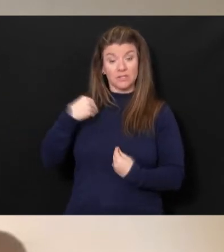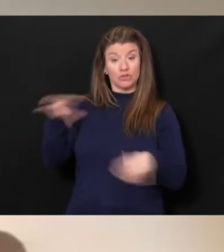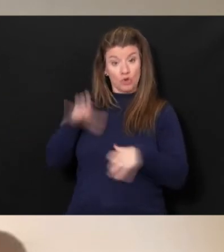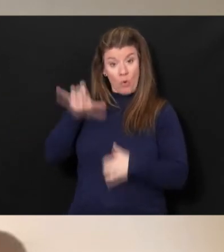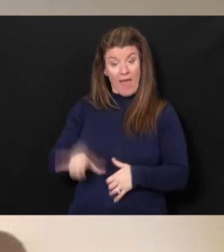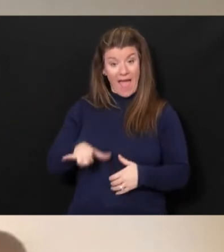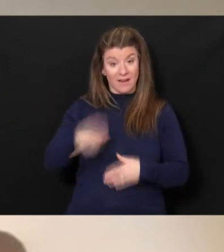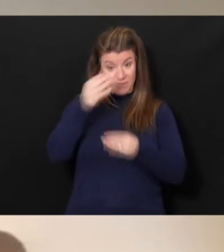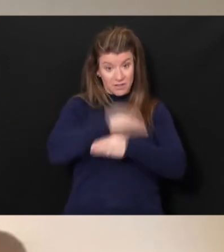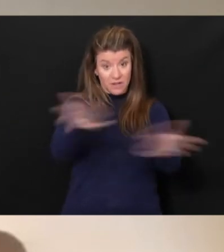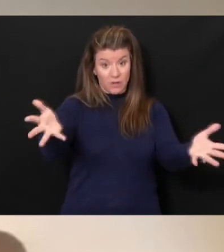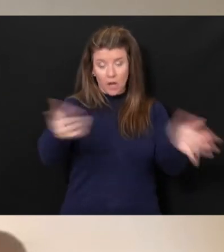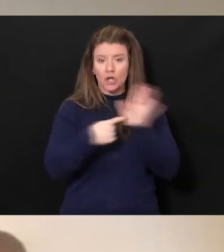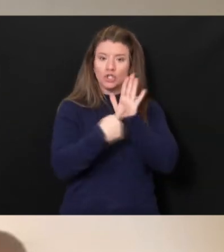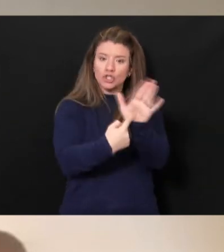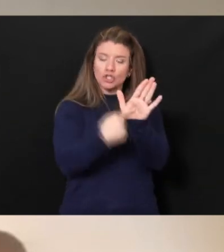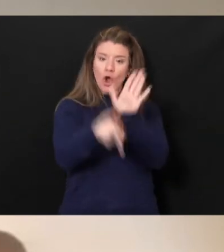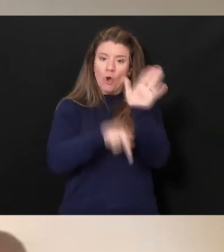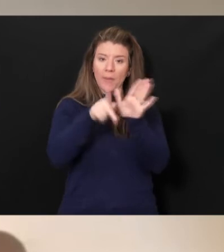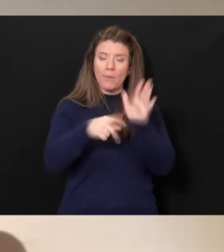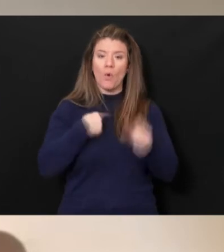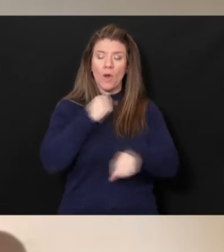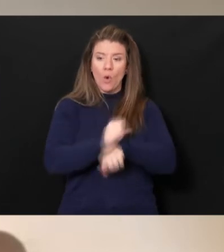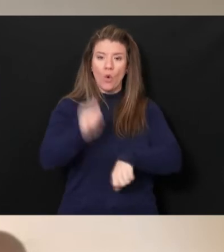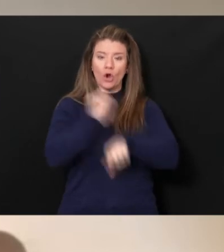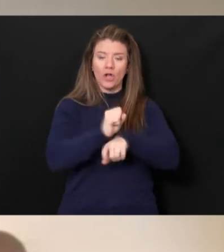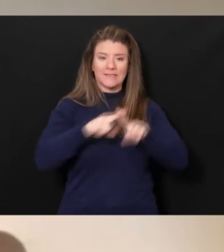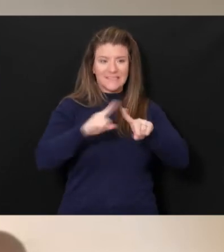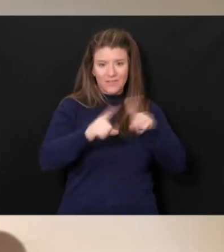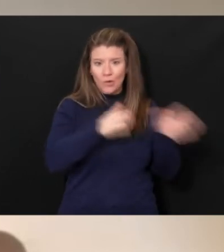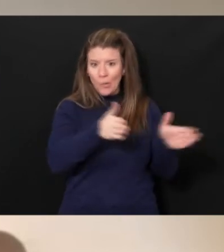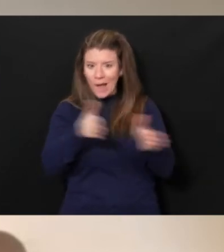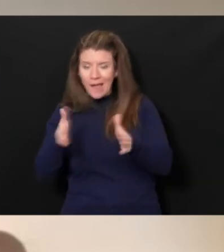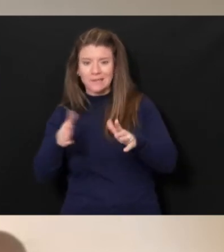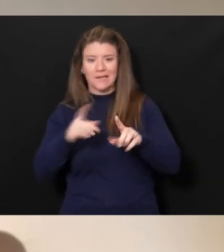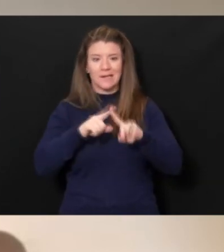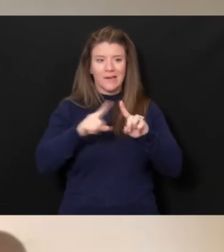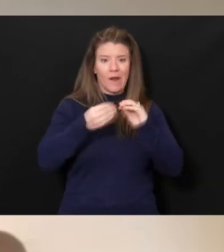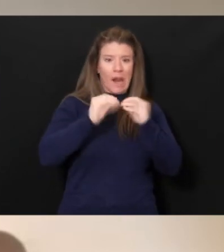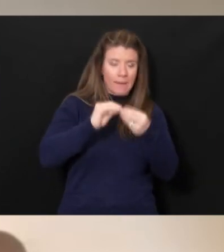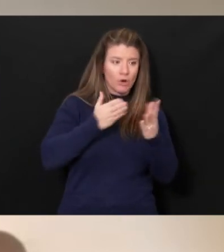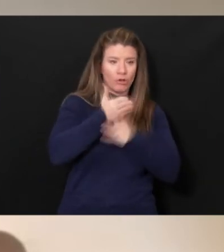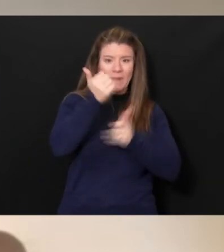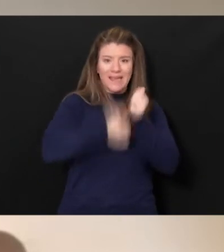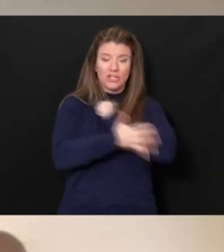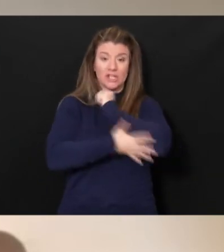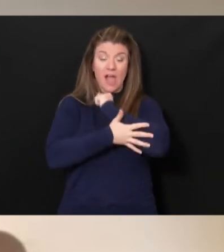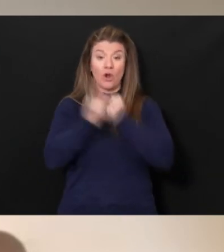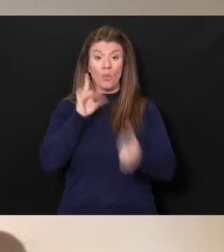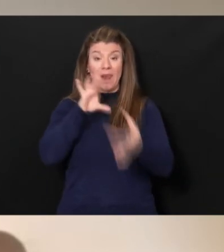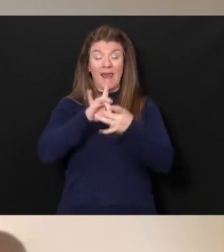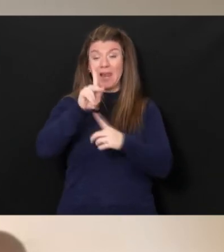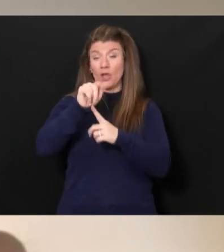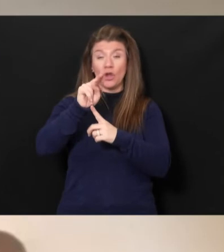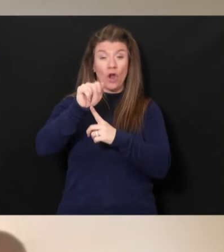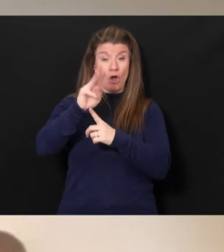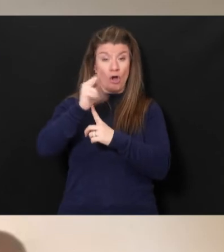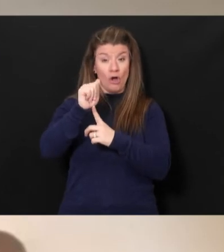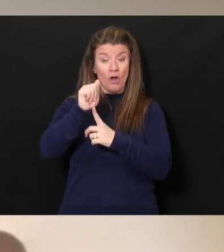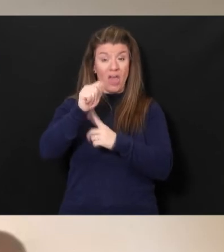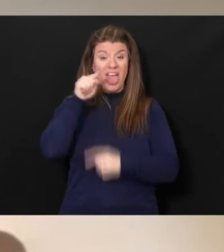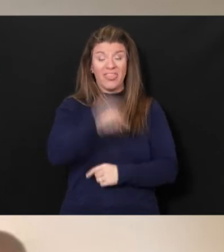that and to show people that we are looking at metrics across those counties. as it relates to Kanawha County, number one, they